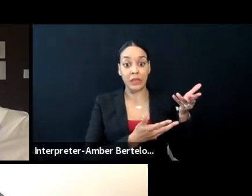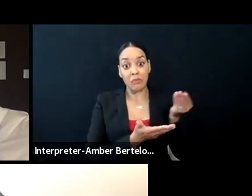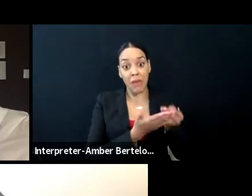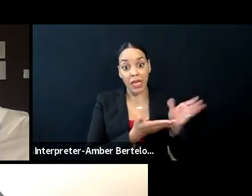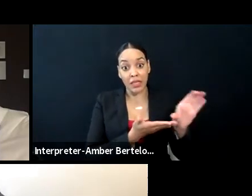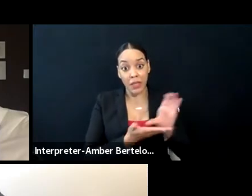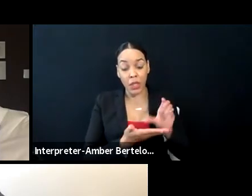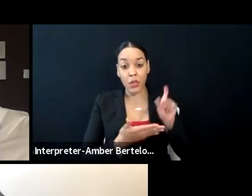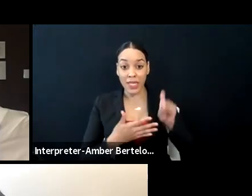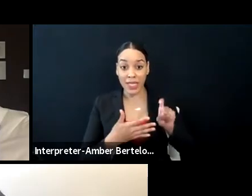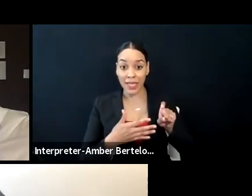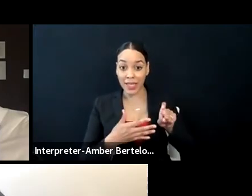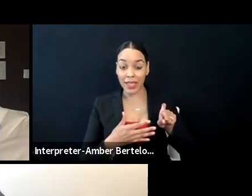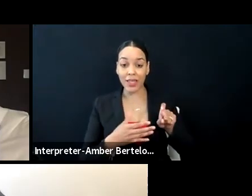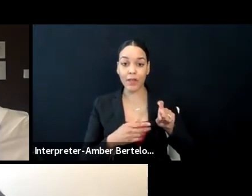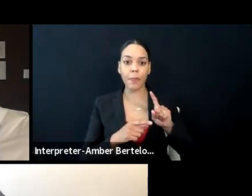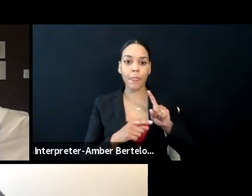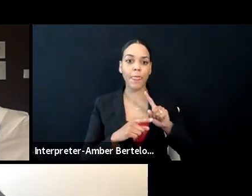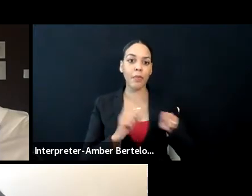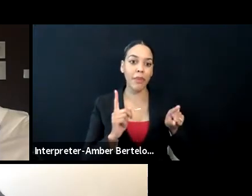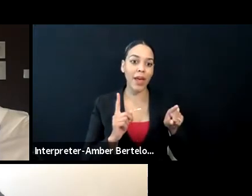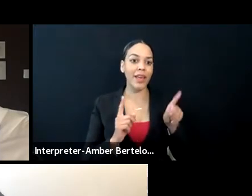necessarily be